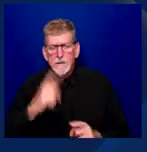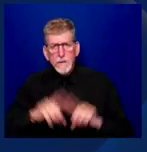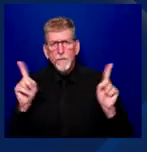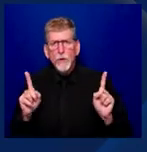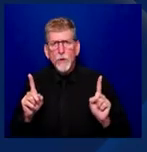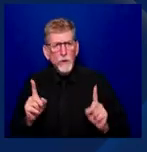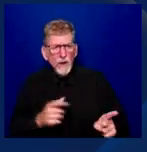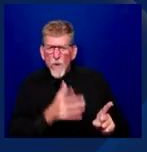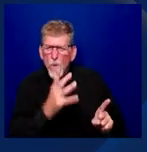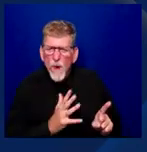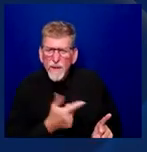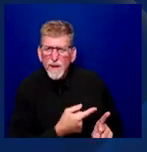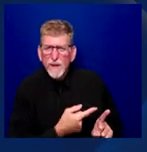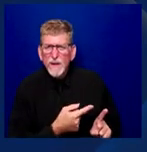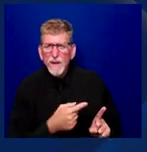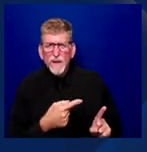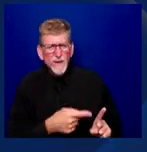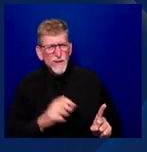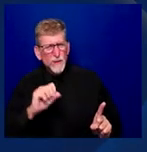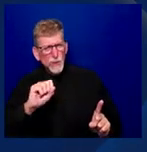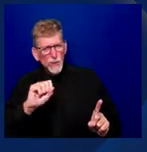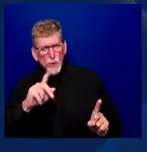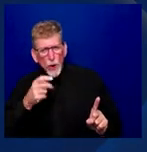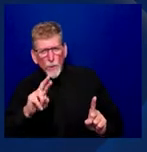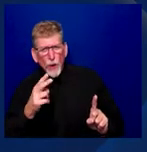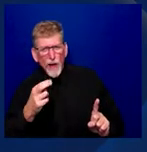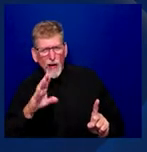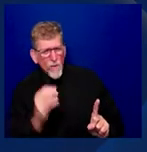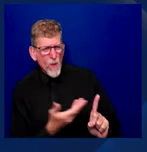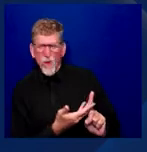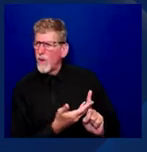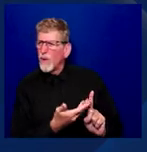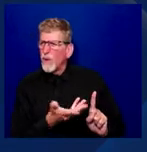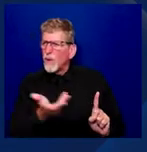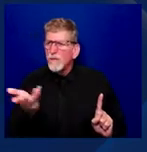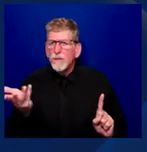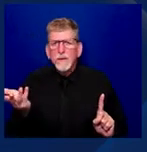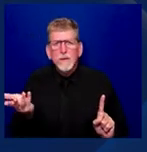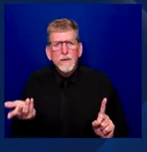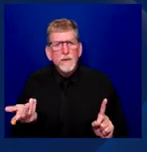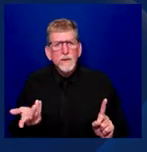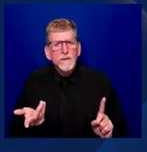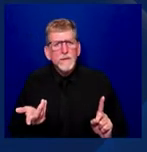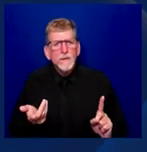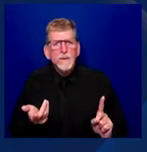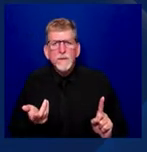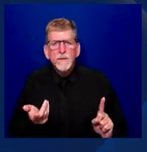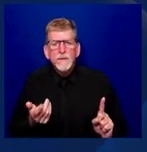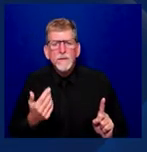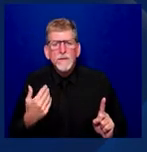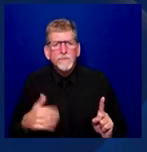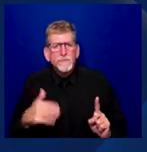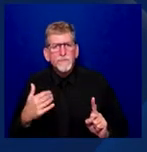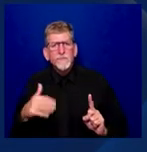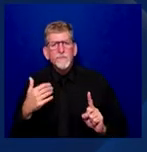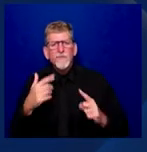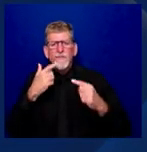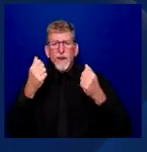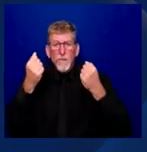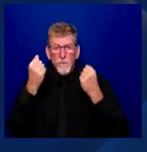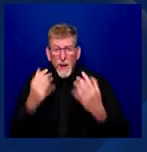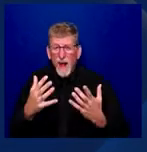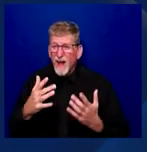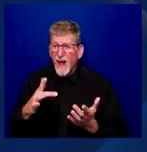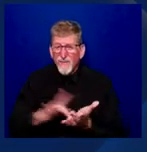superhero. To see how close she was, in spite of all the advantages we have, to see how close she